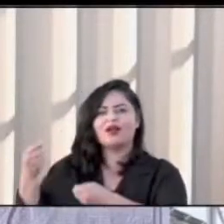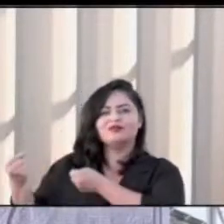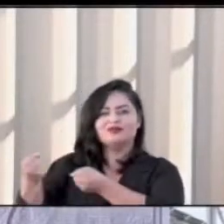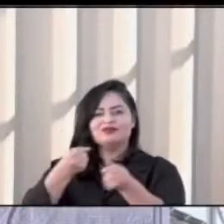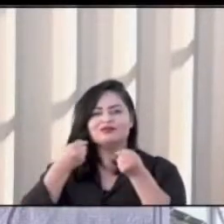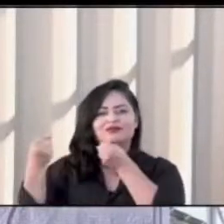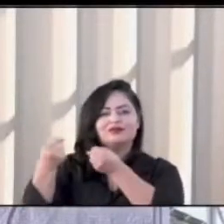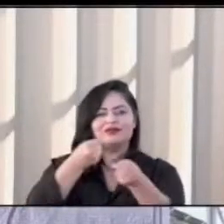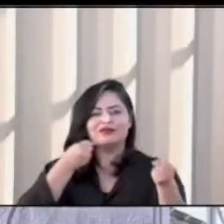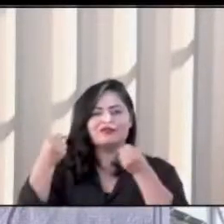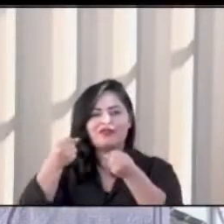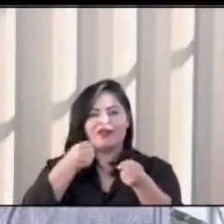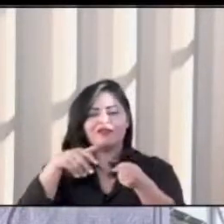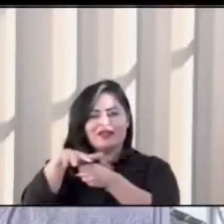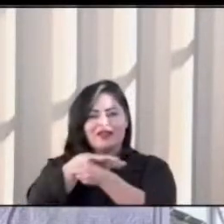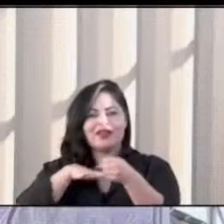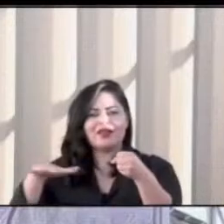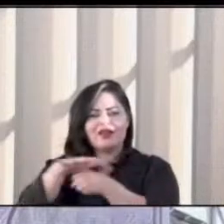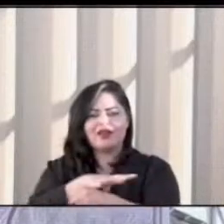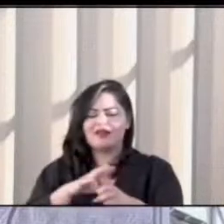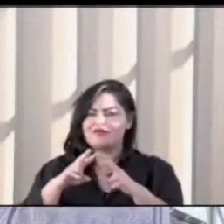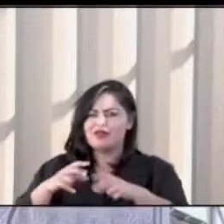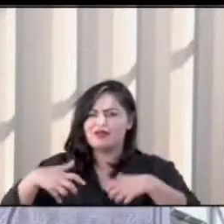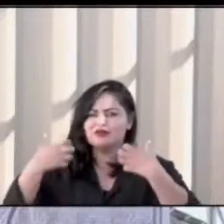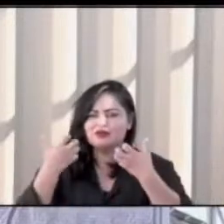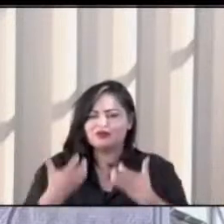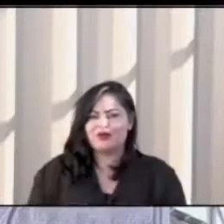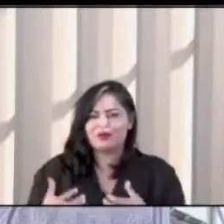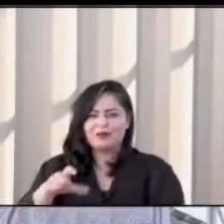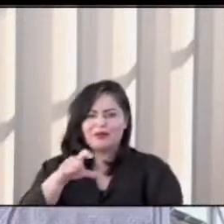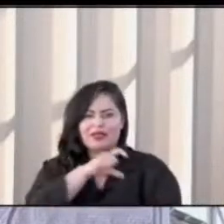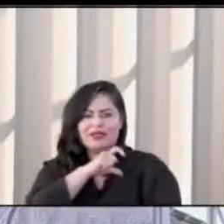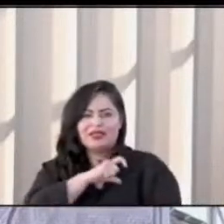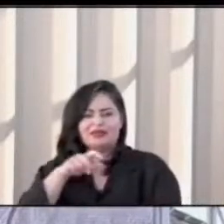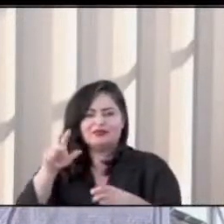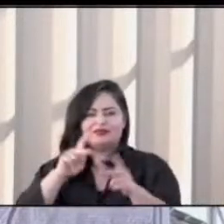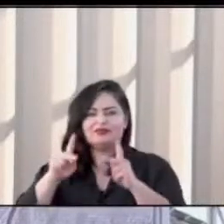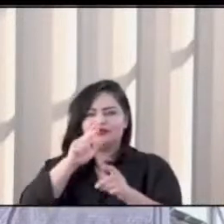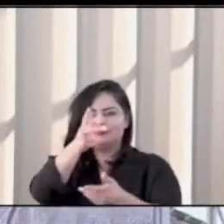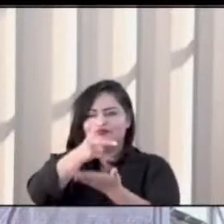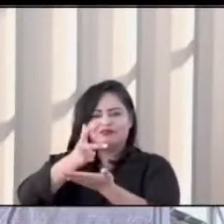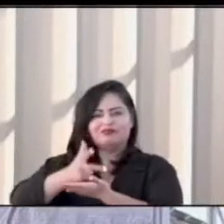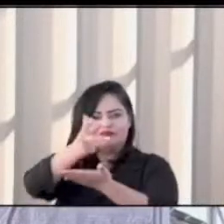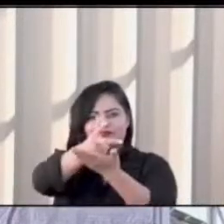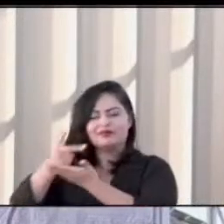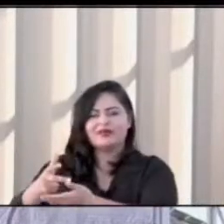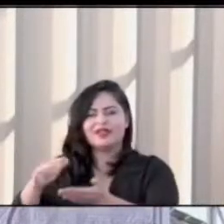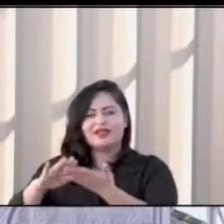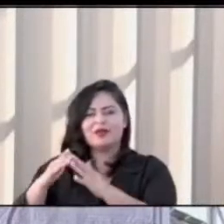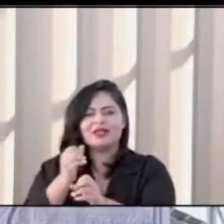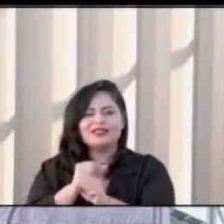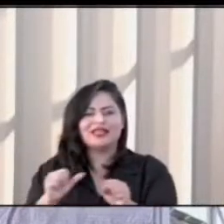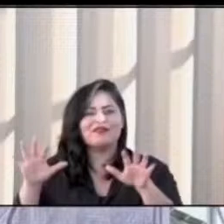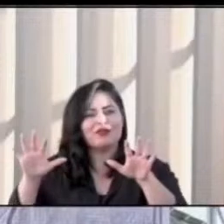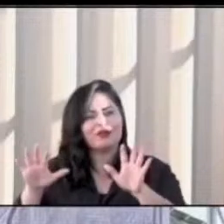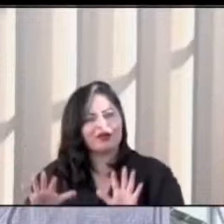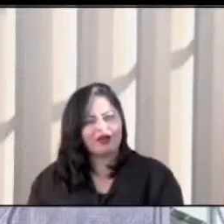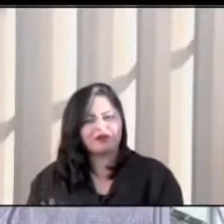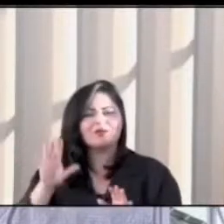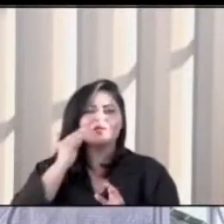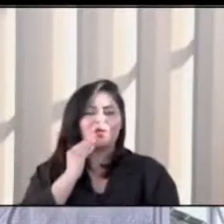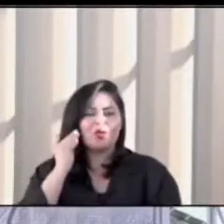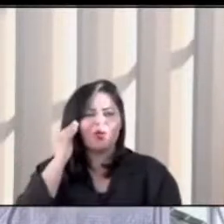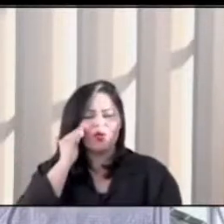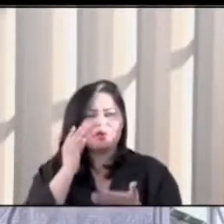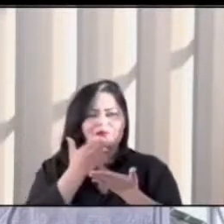neighborhoods that are still closed to the public. There is a very heavy presence from law enforcement there. The community is safe. It is calm. Your homes